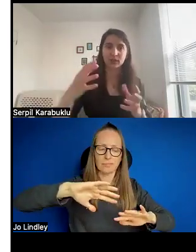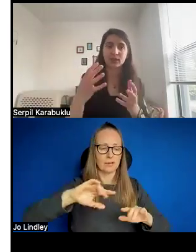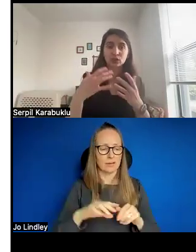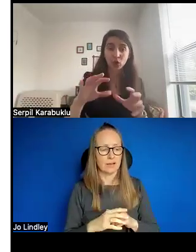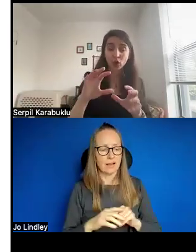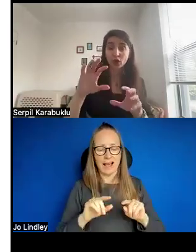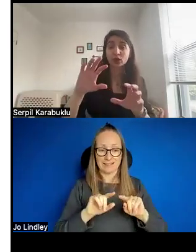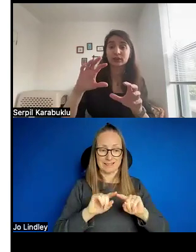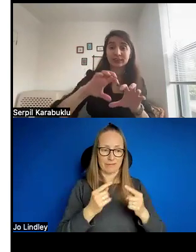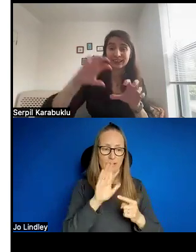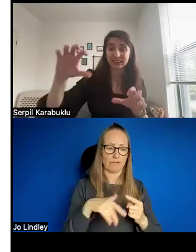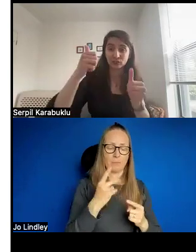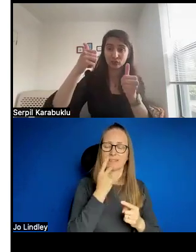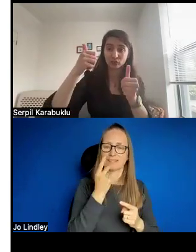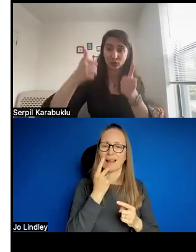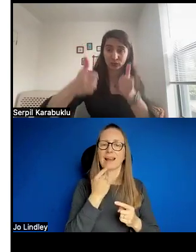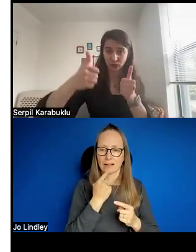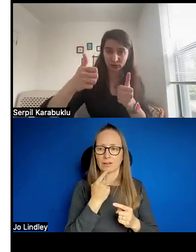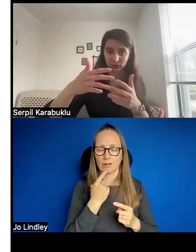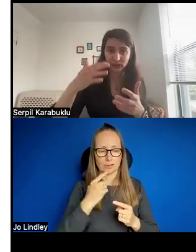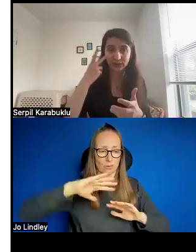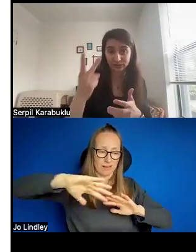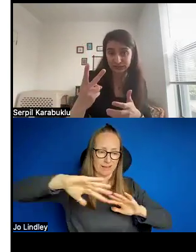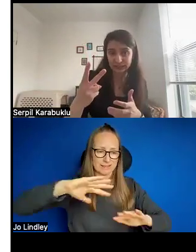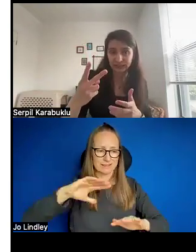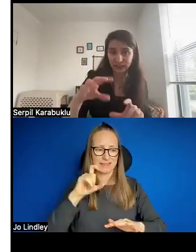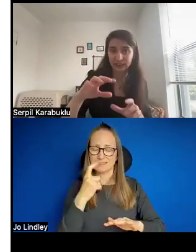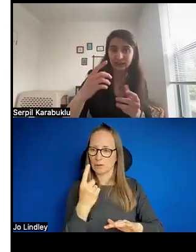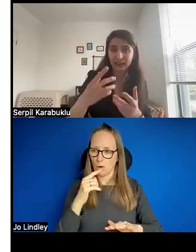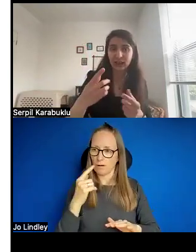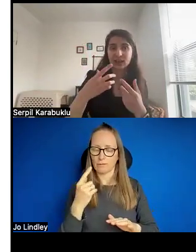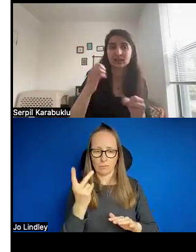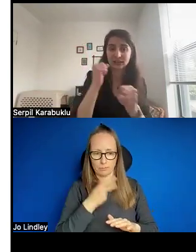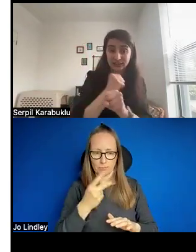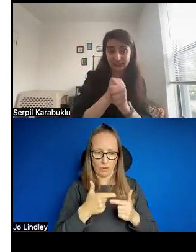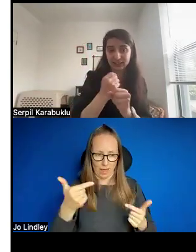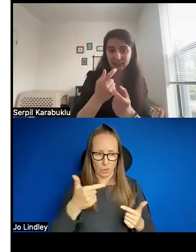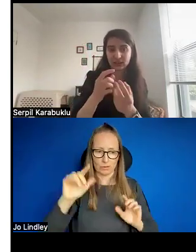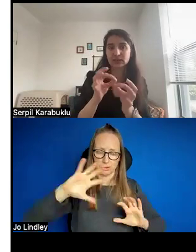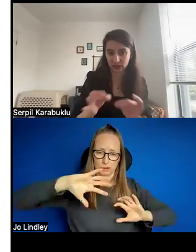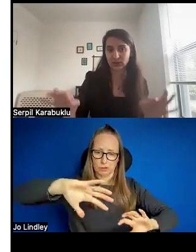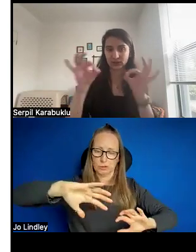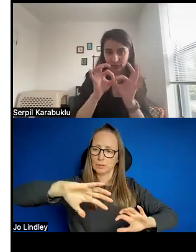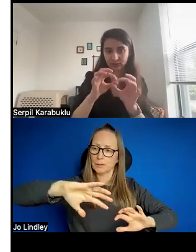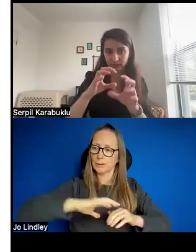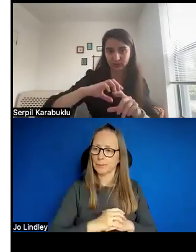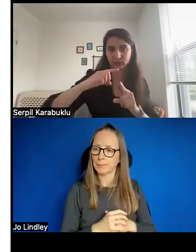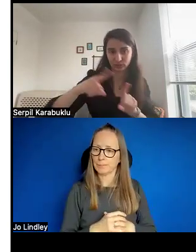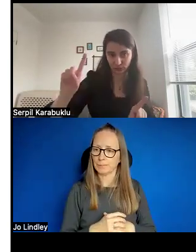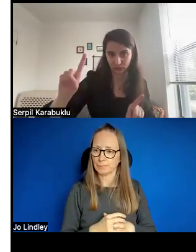than second head nod. These are the first head nods. And these are different